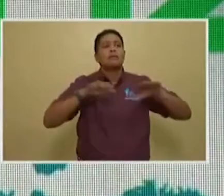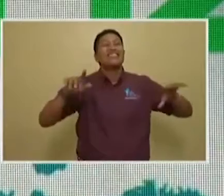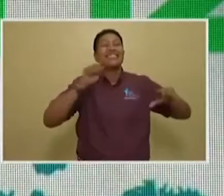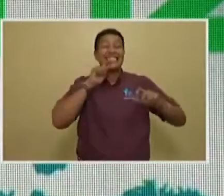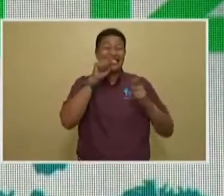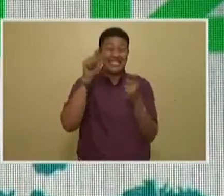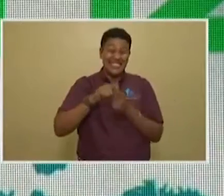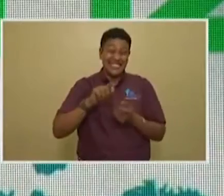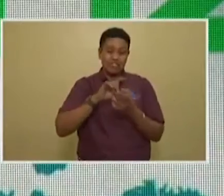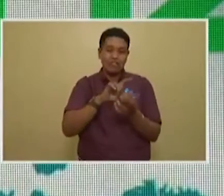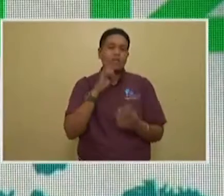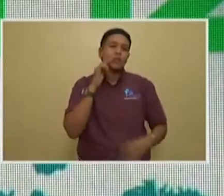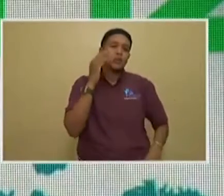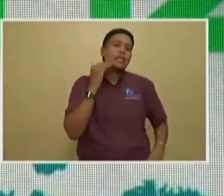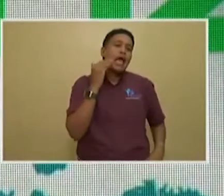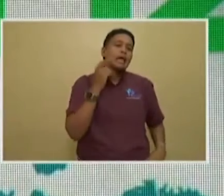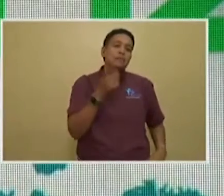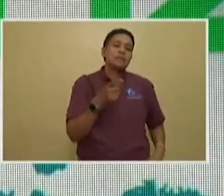it relates to diabetes,